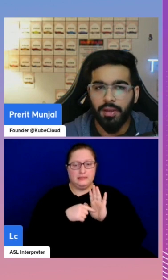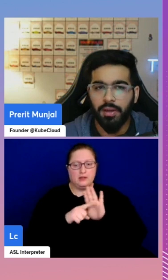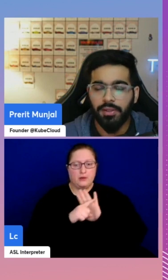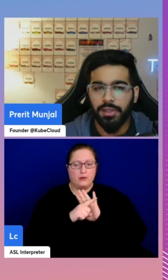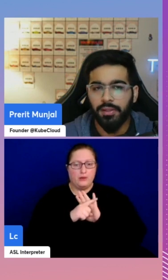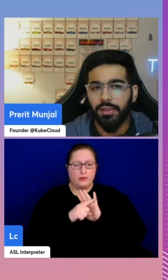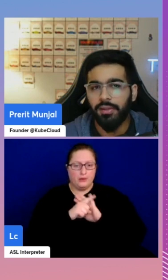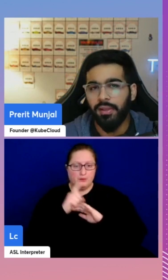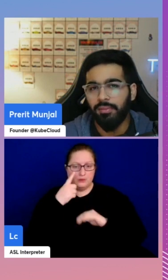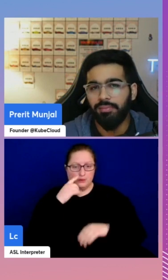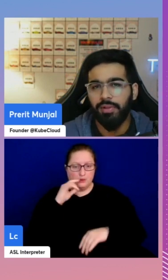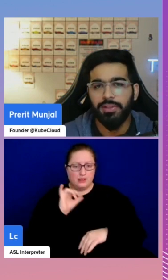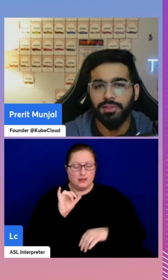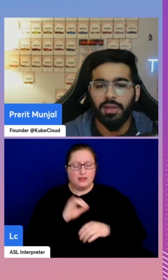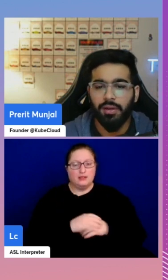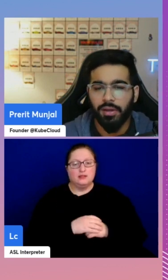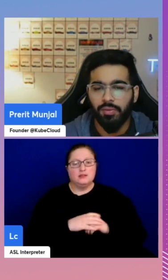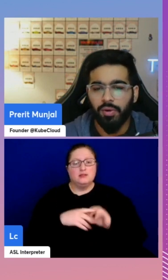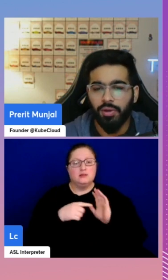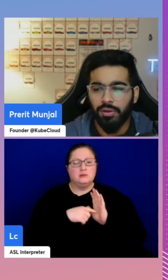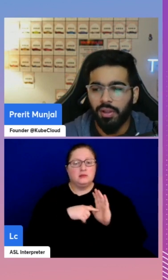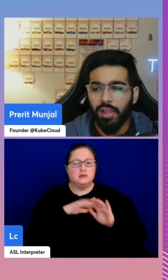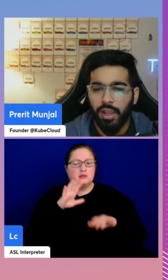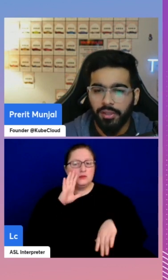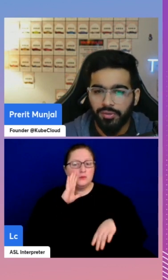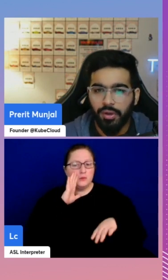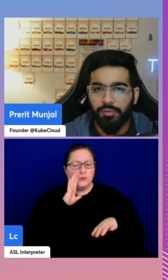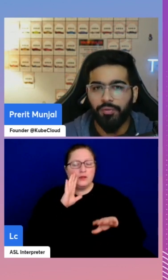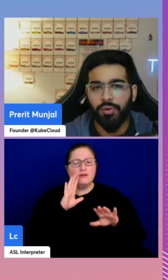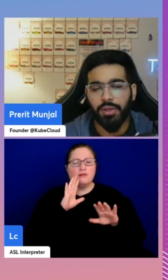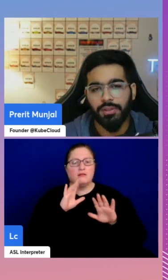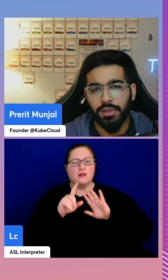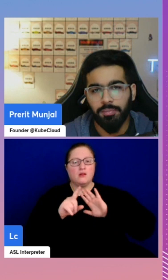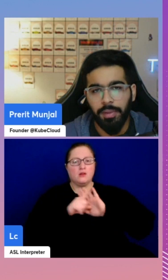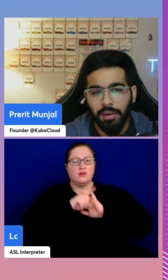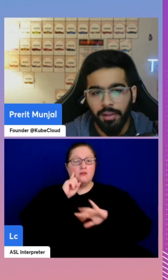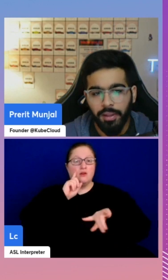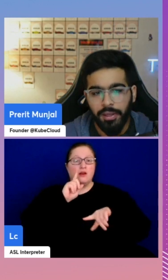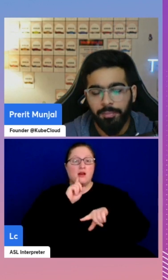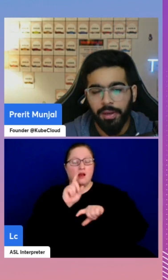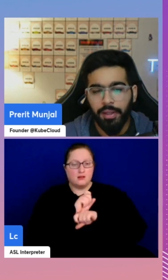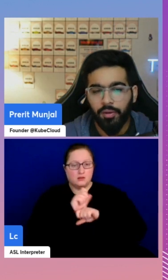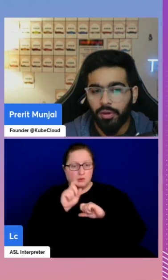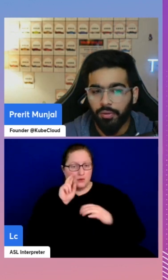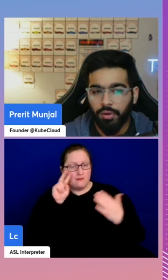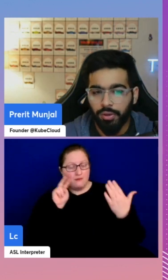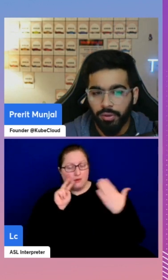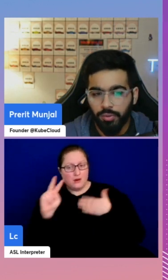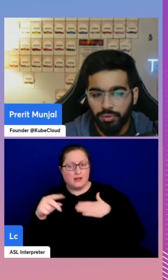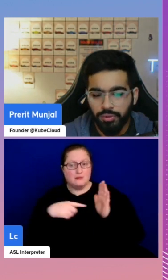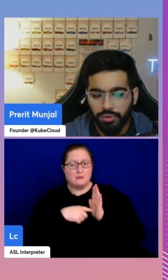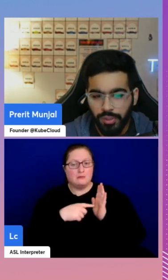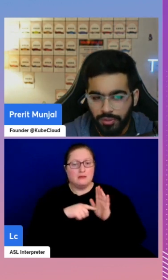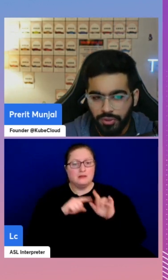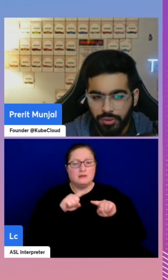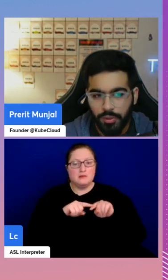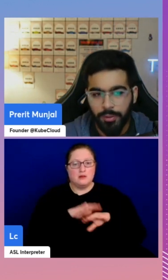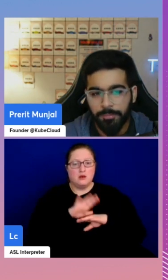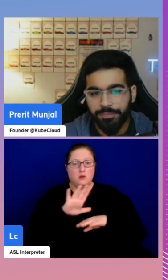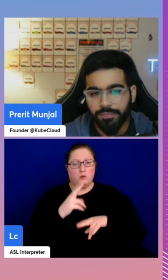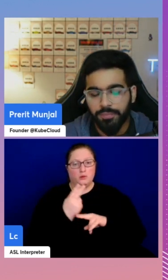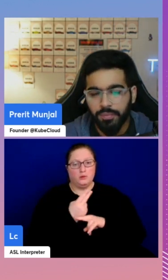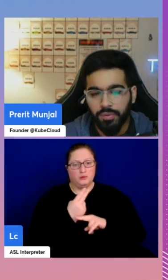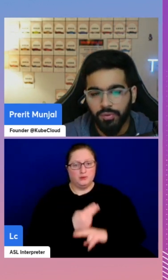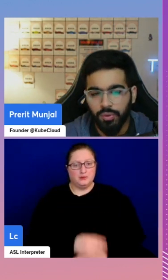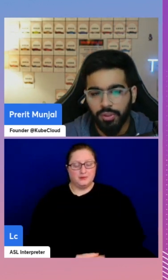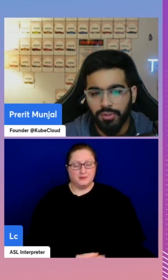So billing alerts are nothing. They will just alert you on actual or forecasted bill, depending on your usage.